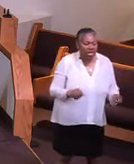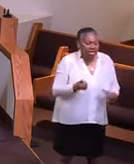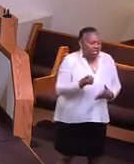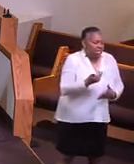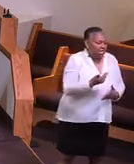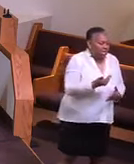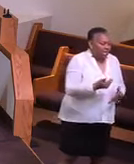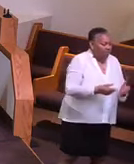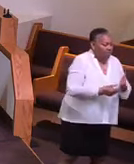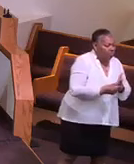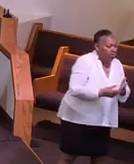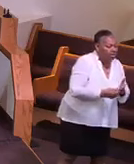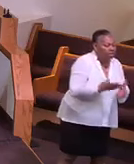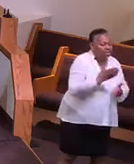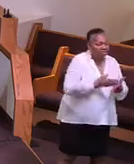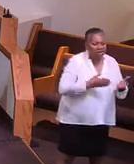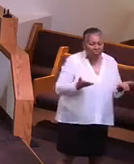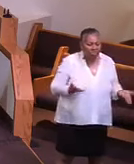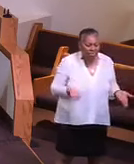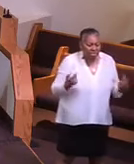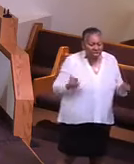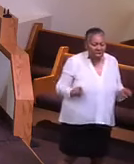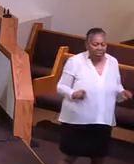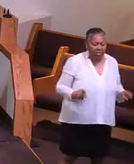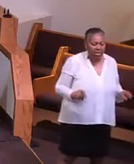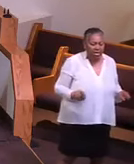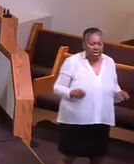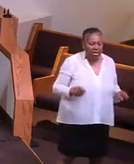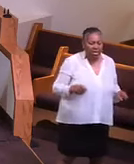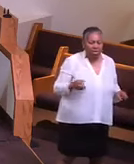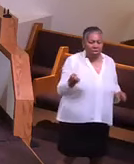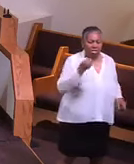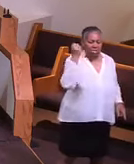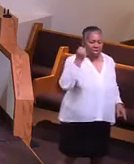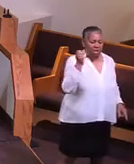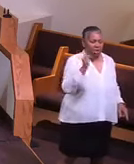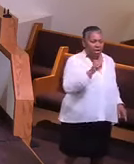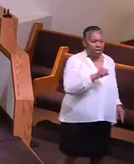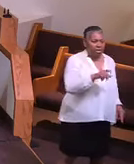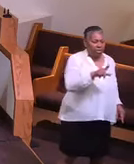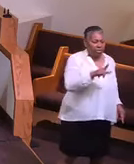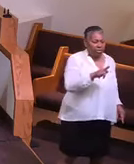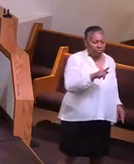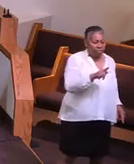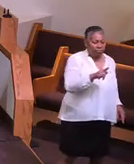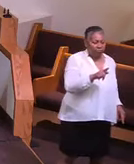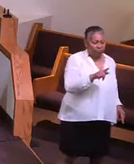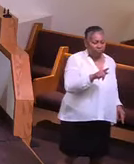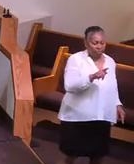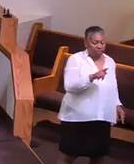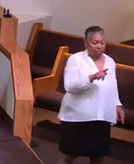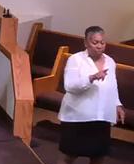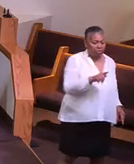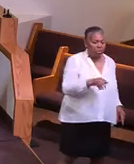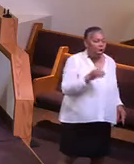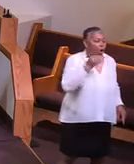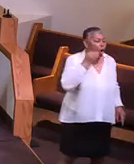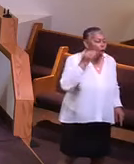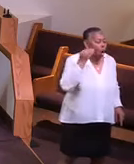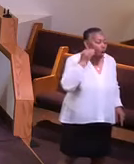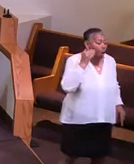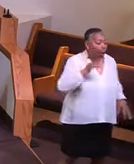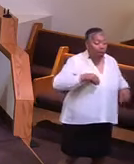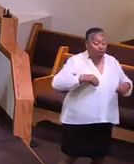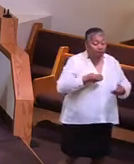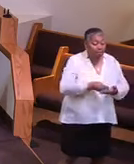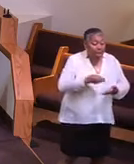going on. Following Saturday, the 21st, there will be a home buyer's fair here at our church. Amen.